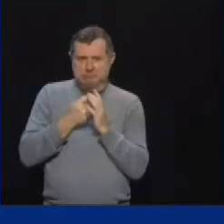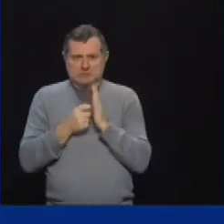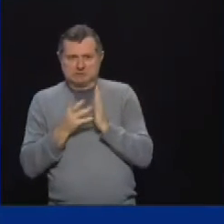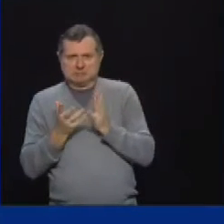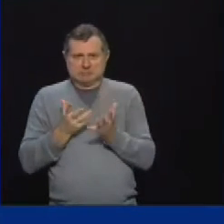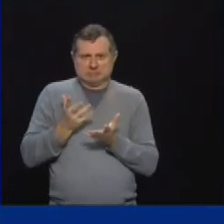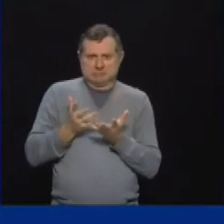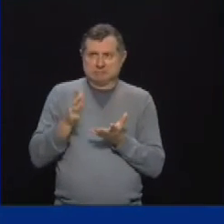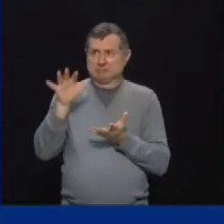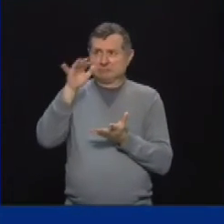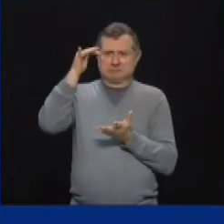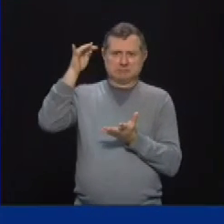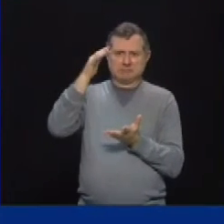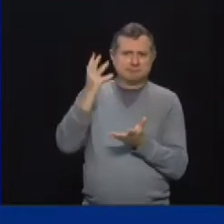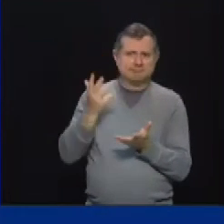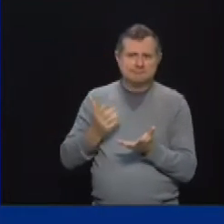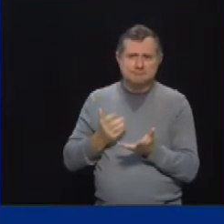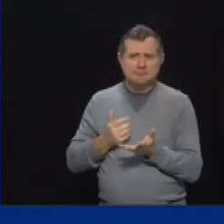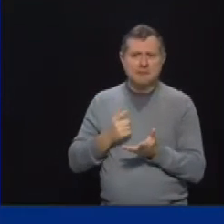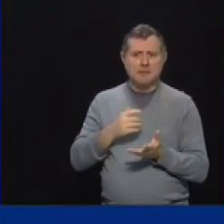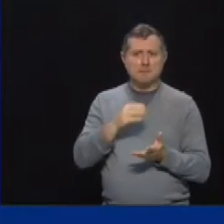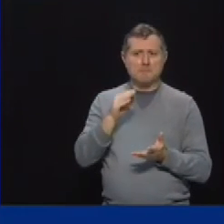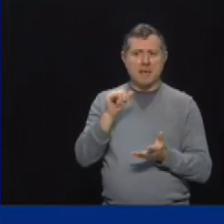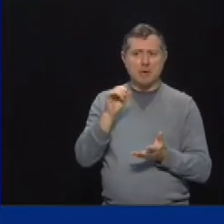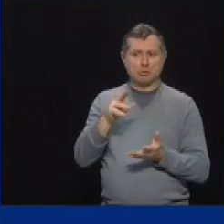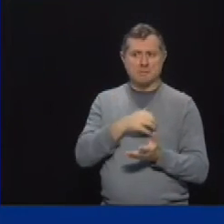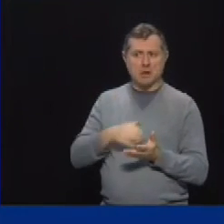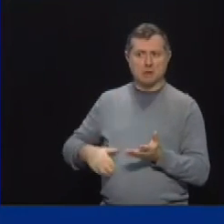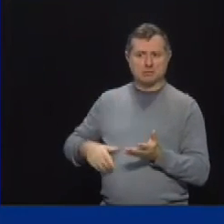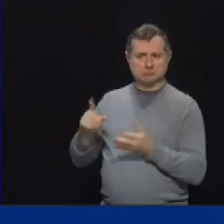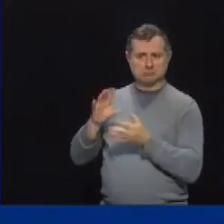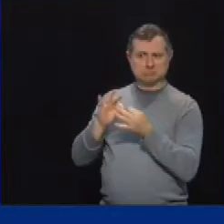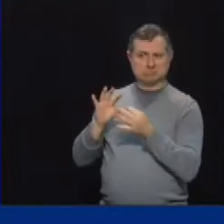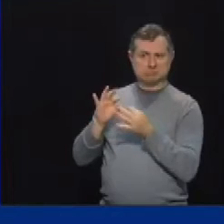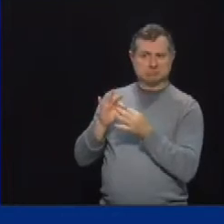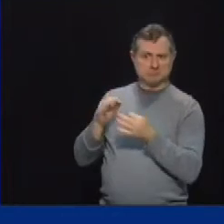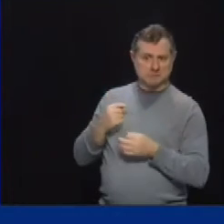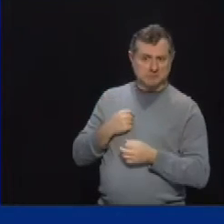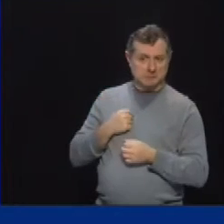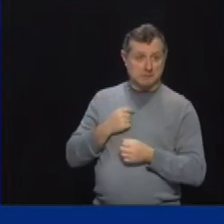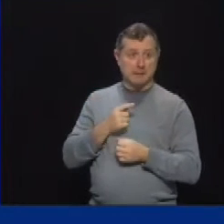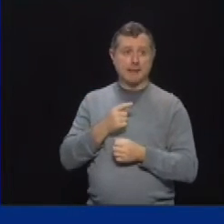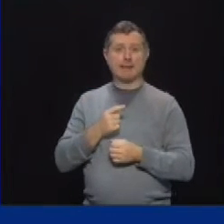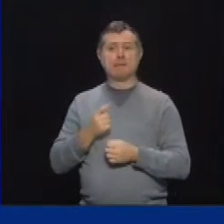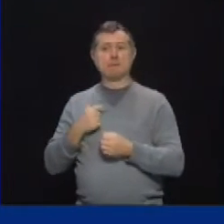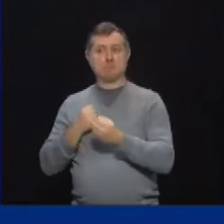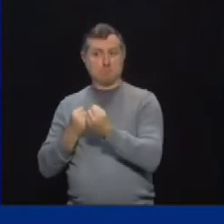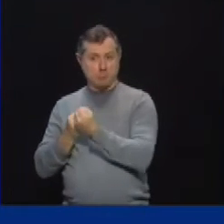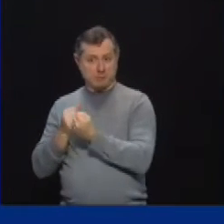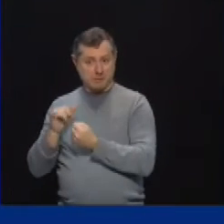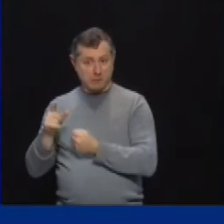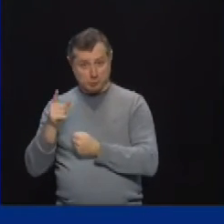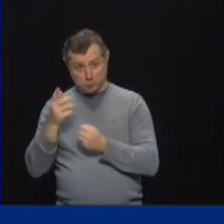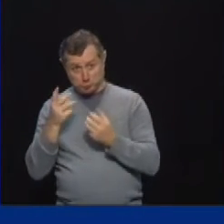this, I believe I have supported it using kind of the past tense. Do you want to accelerate it? Is there a